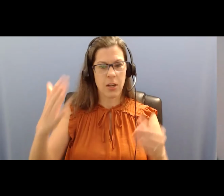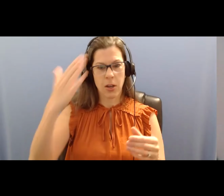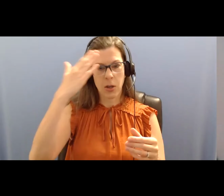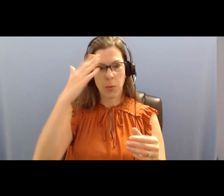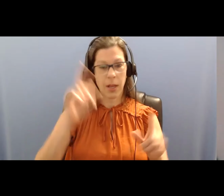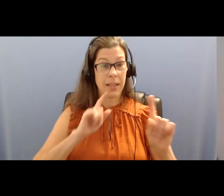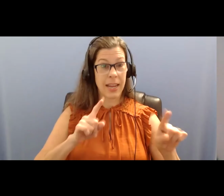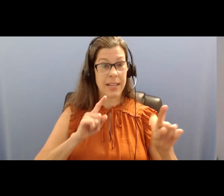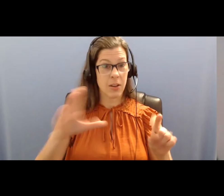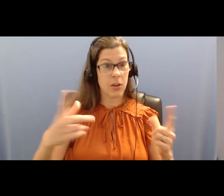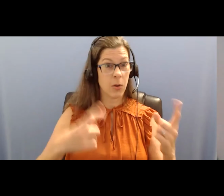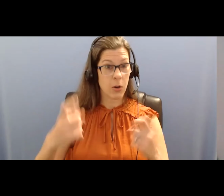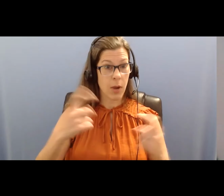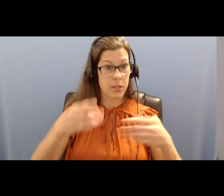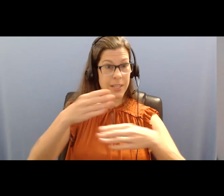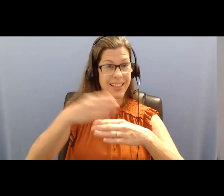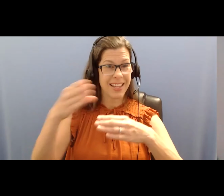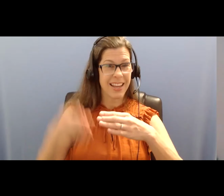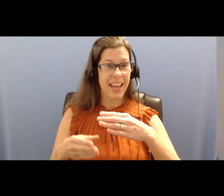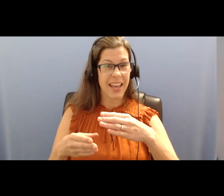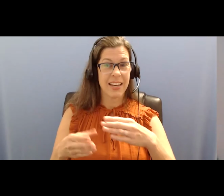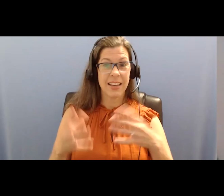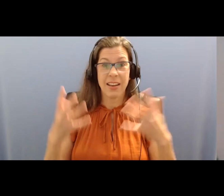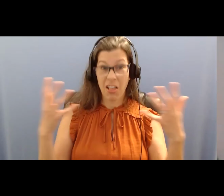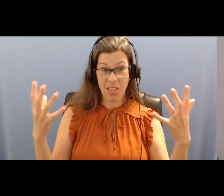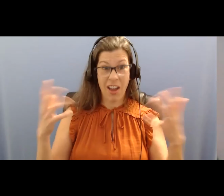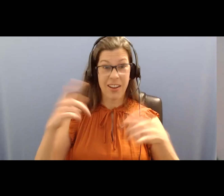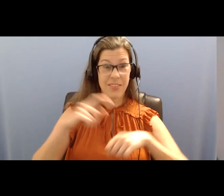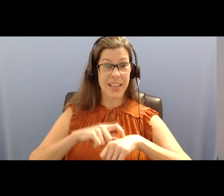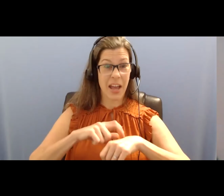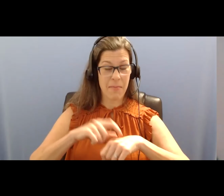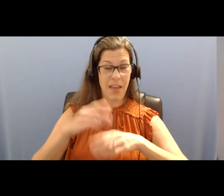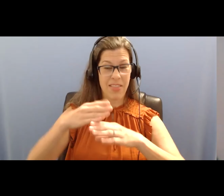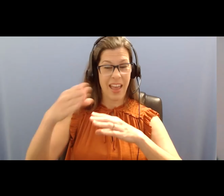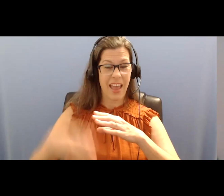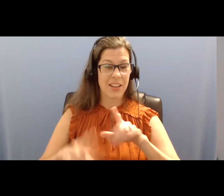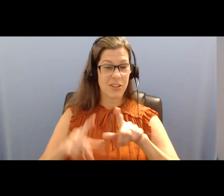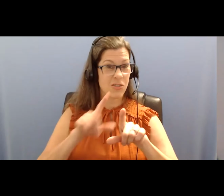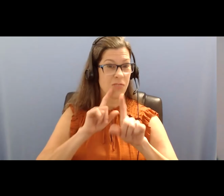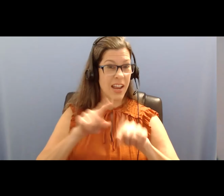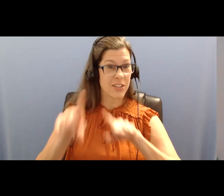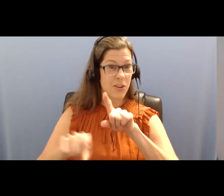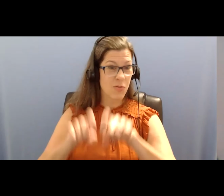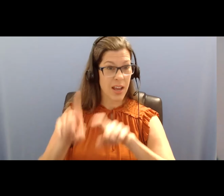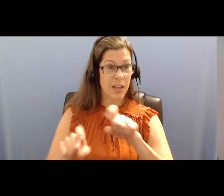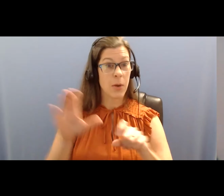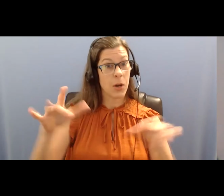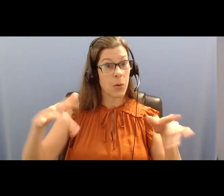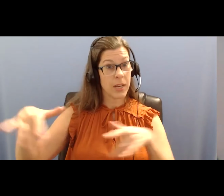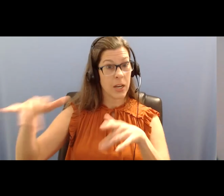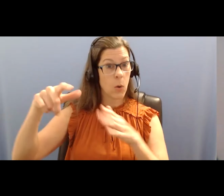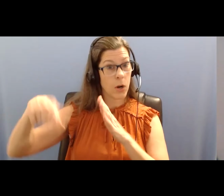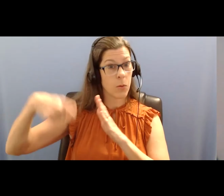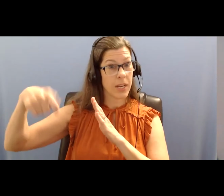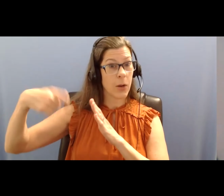questions answered at the end. We'll have lots of time at the end to answer questions. And as I said, we'll be recording this